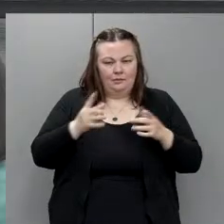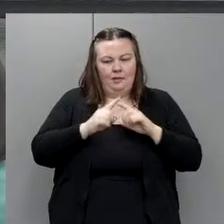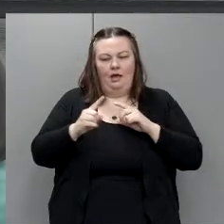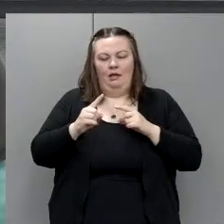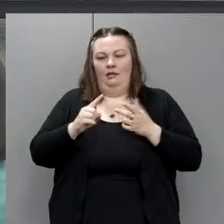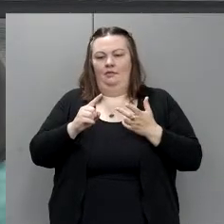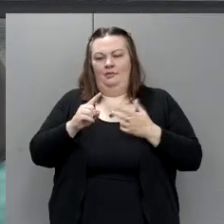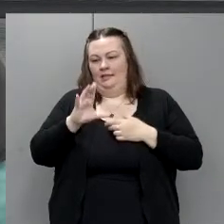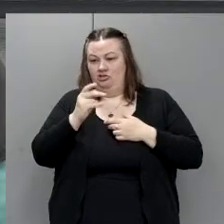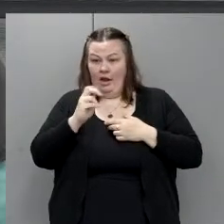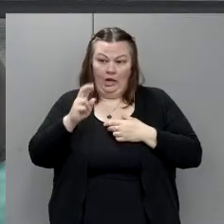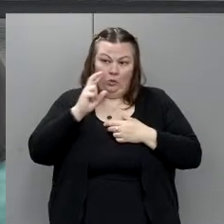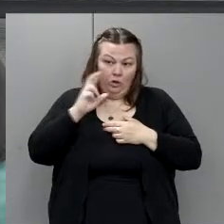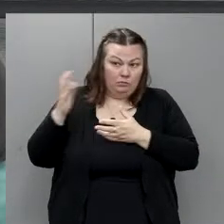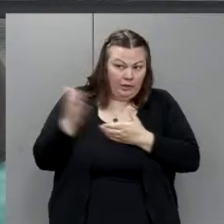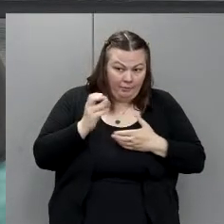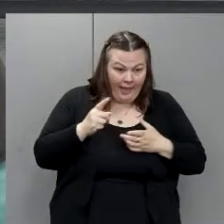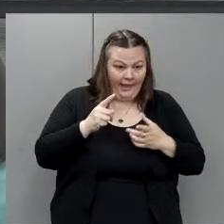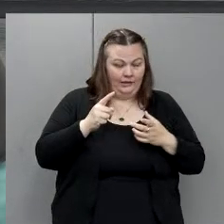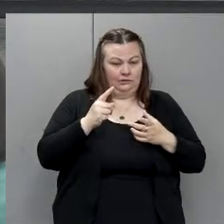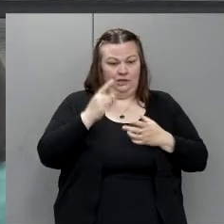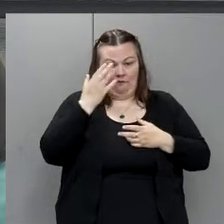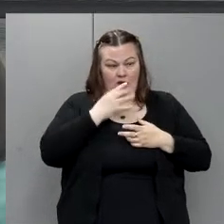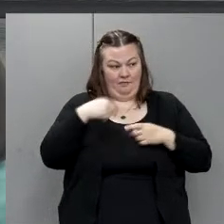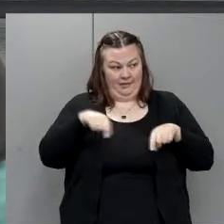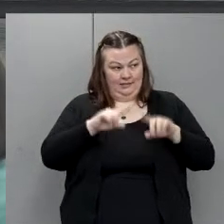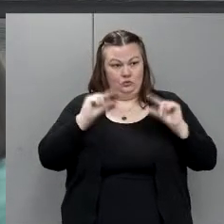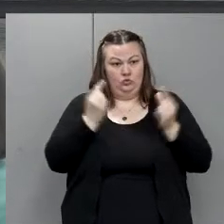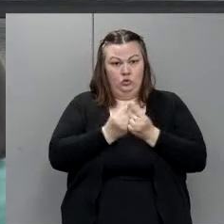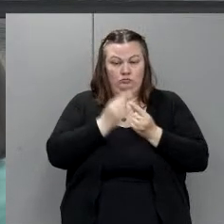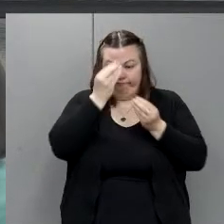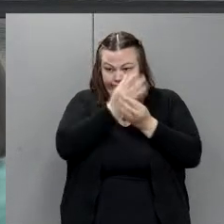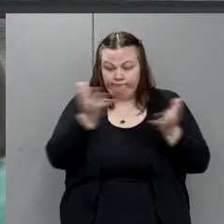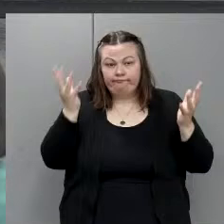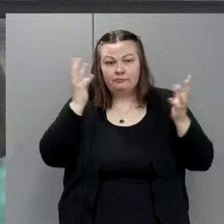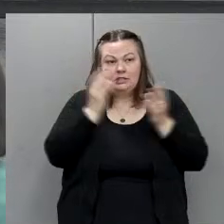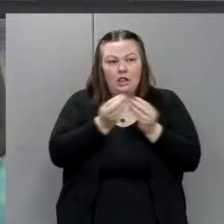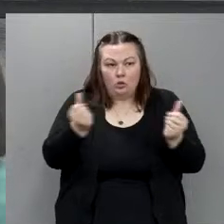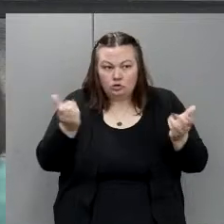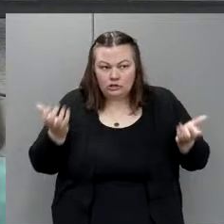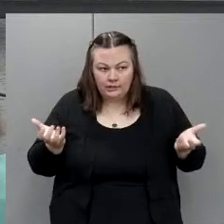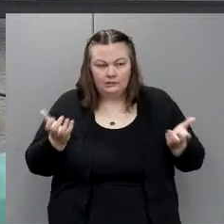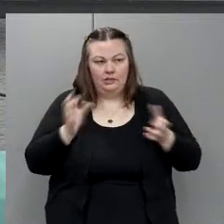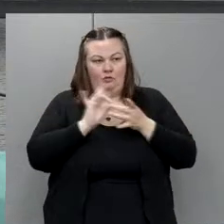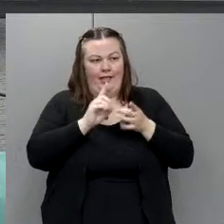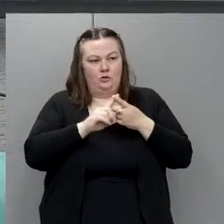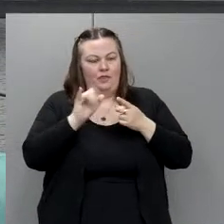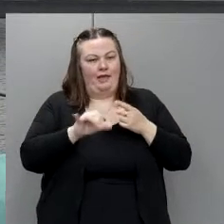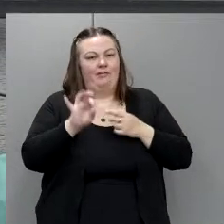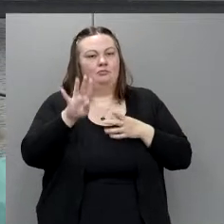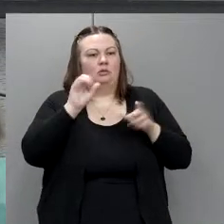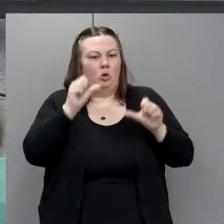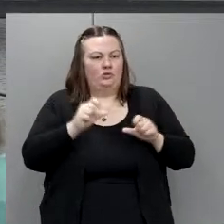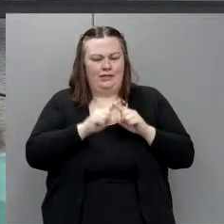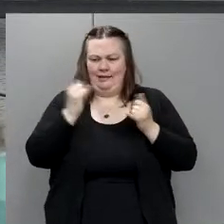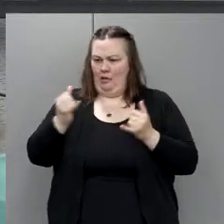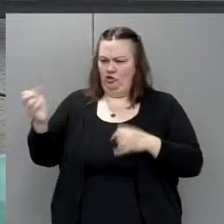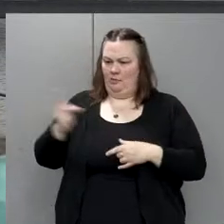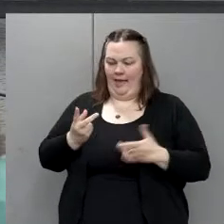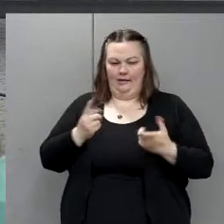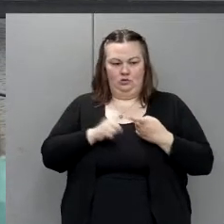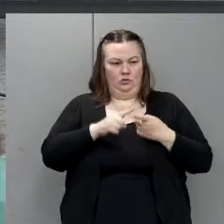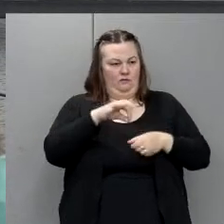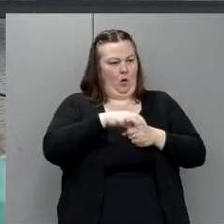the chair was going to bring back before this group to let us know what was the solution as it relates to that. And now she's back